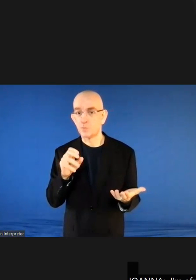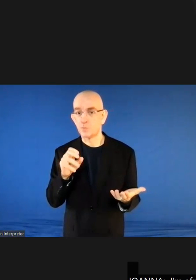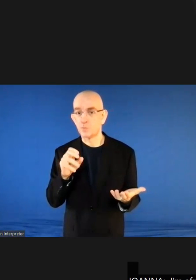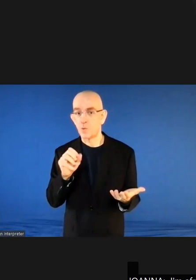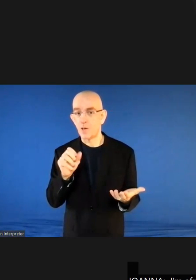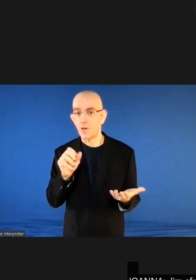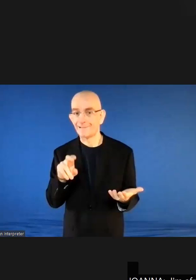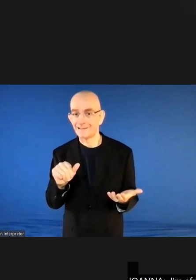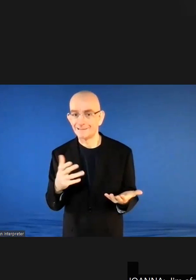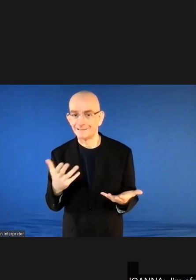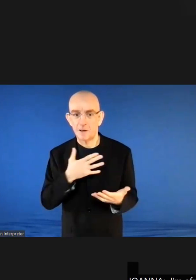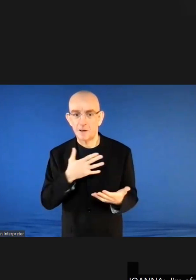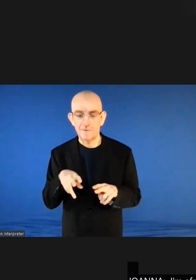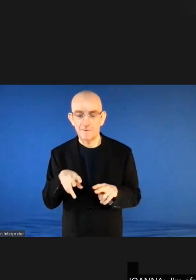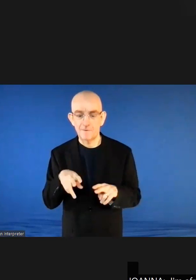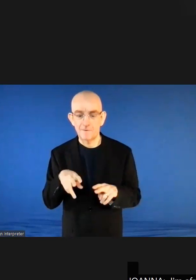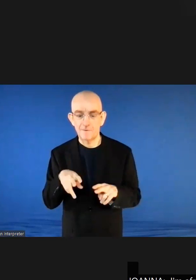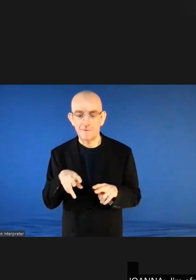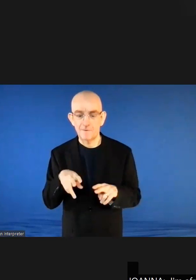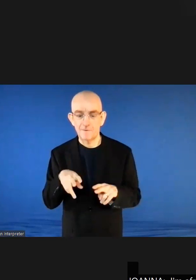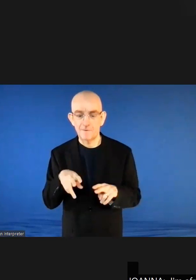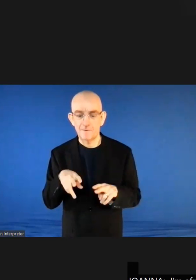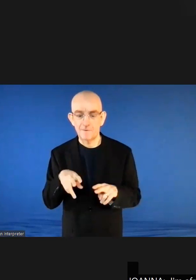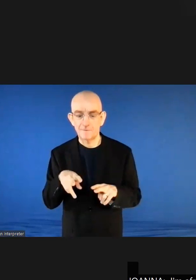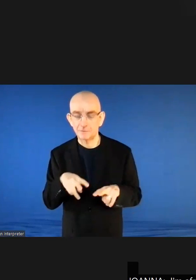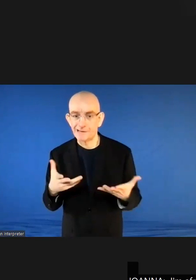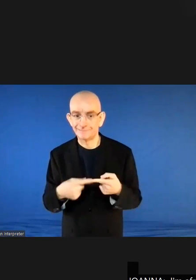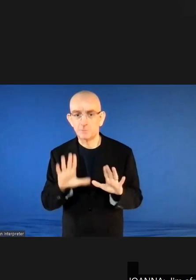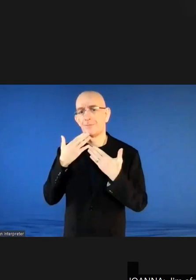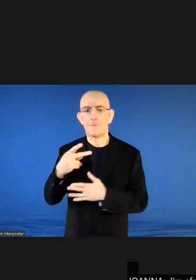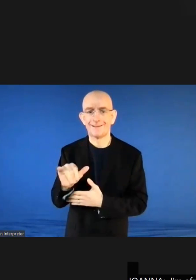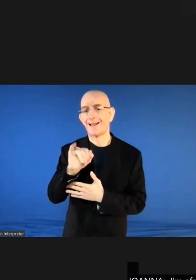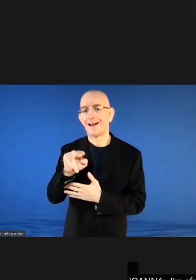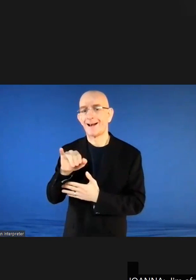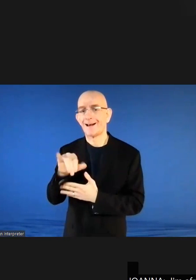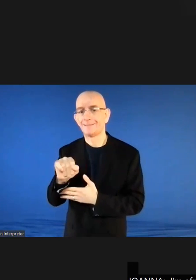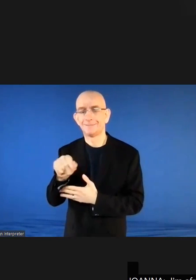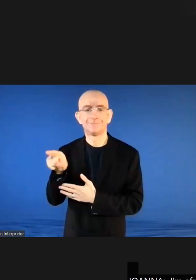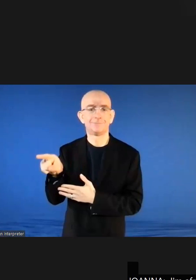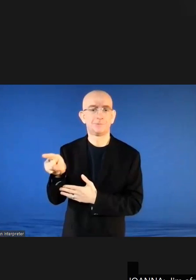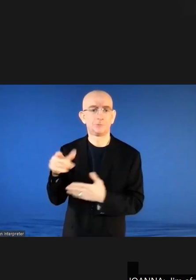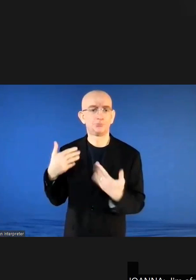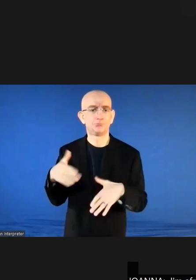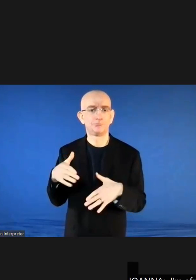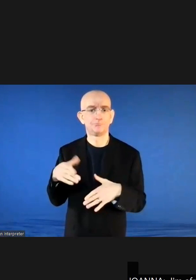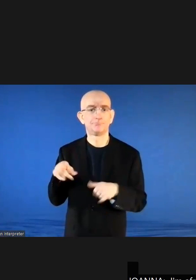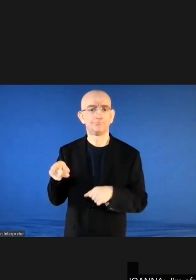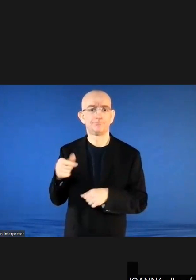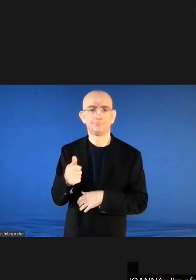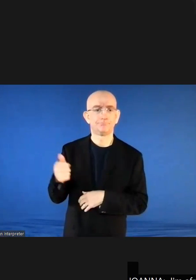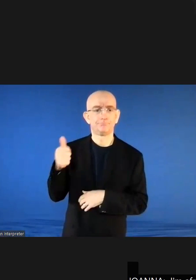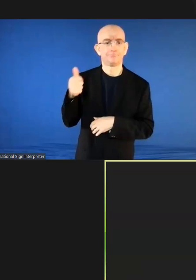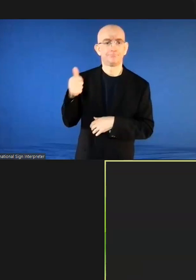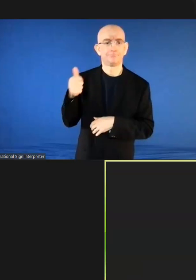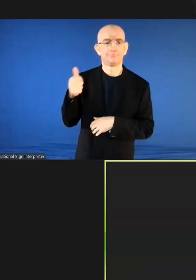who is the head of the Disability and Inclusion team at the Foreign Commonwealth and Development Office. And